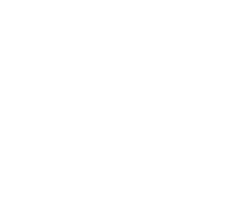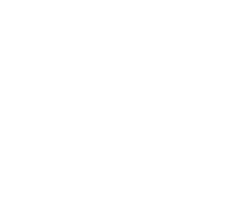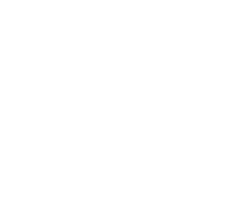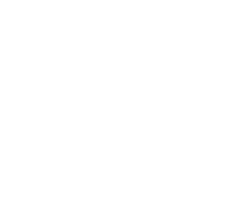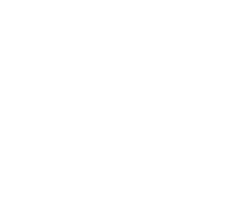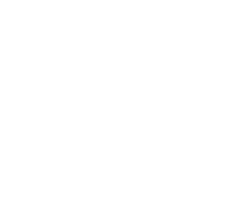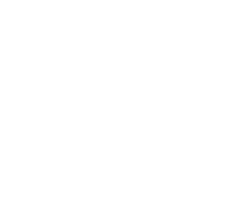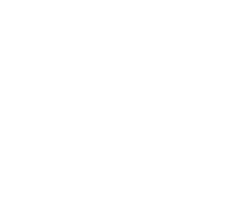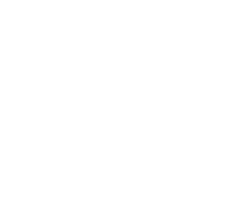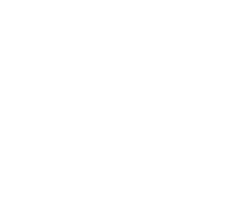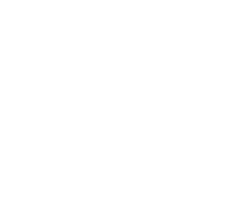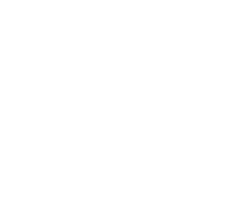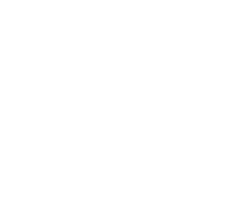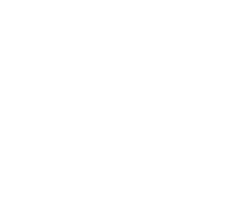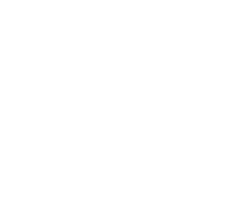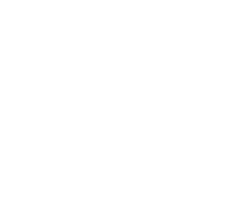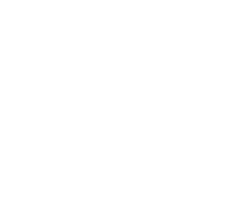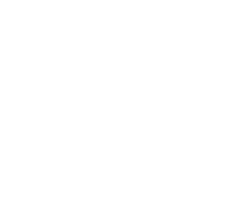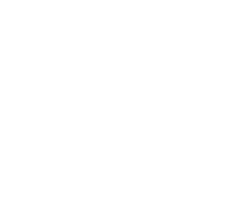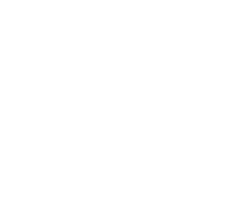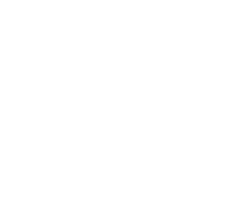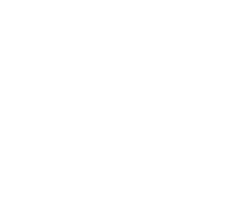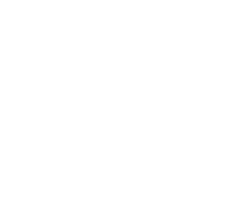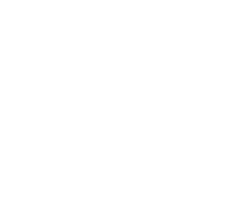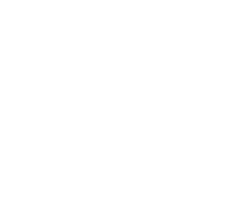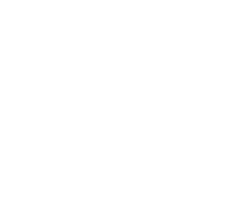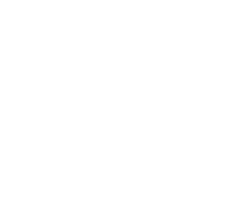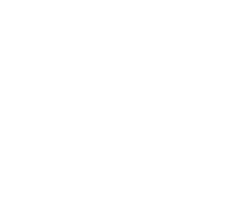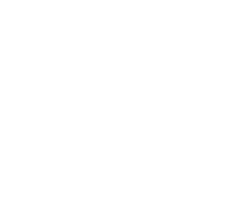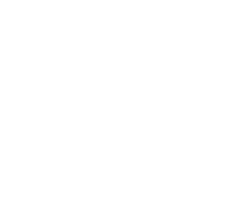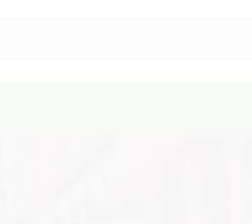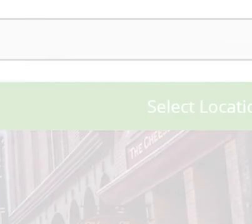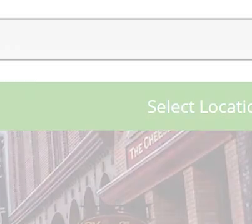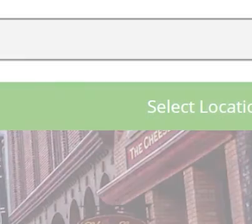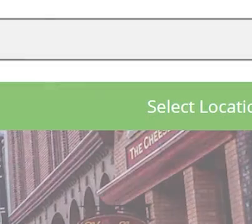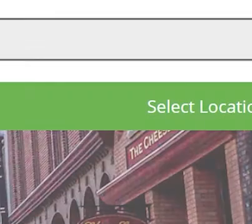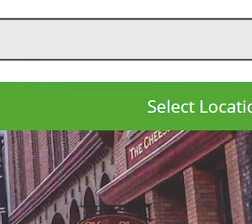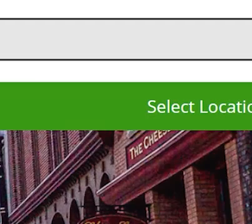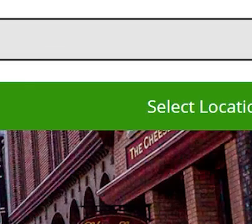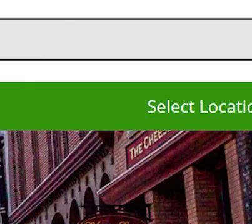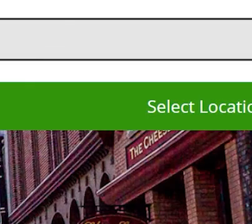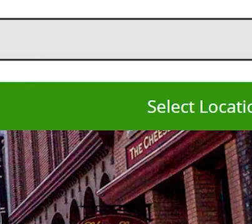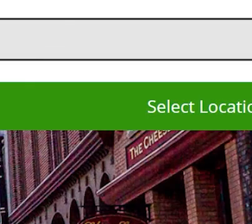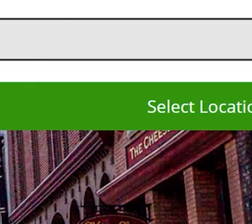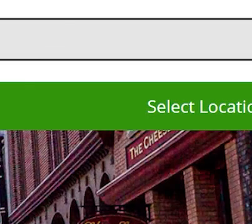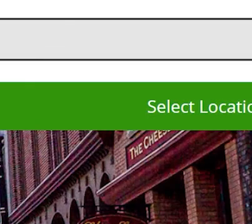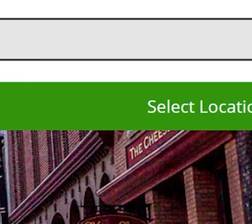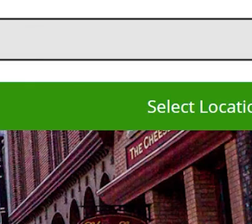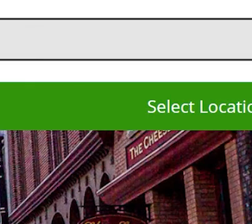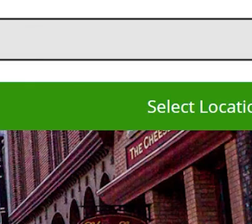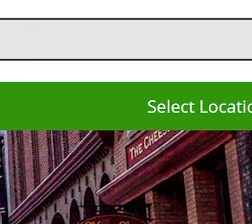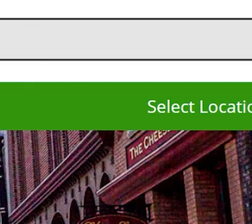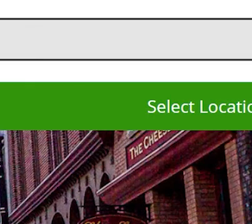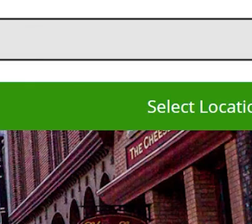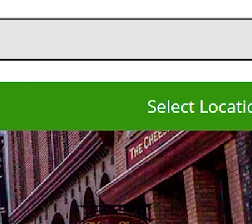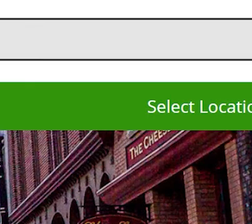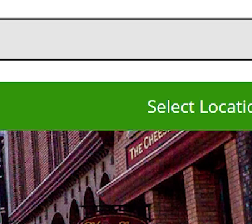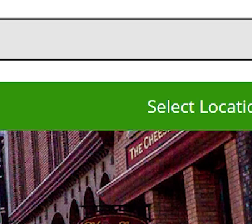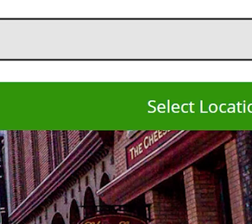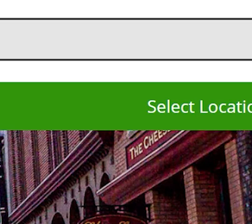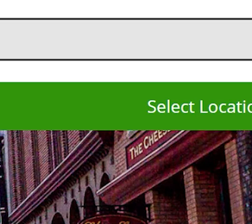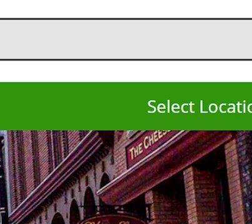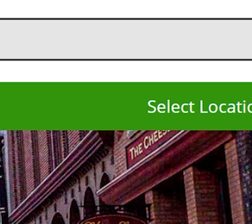the address of the Main Street Living. For more information about this program, it can be found at